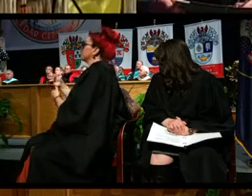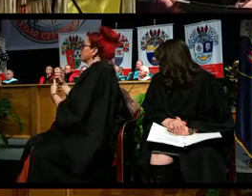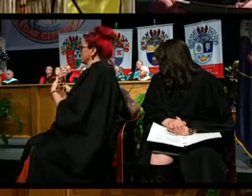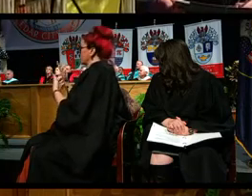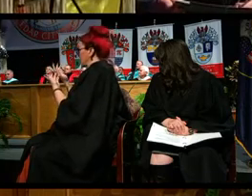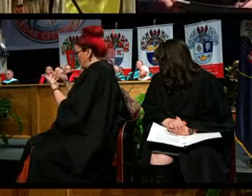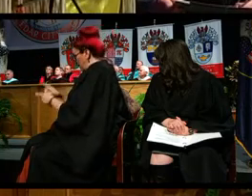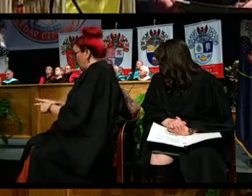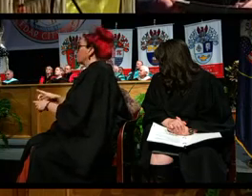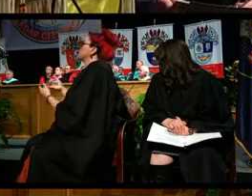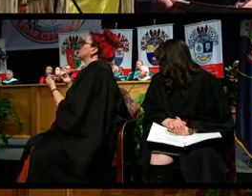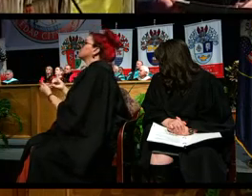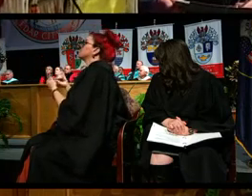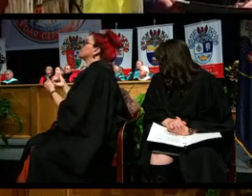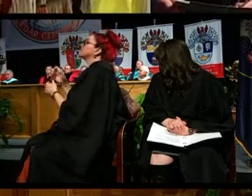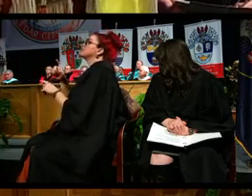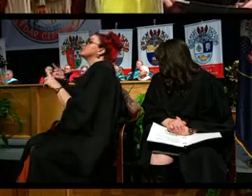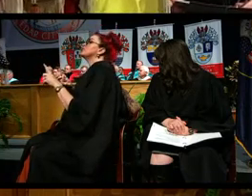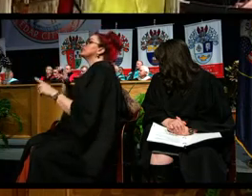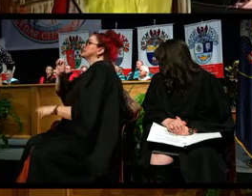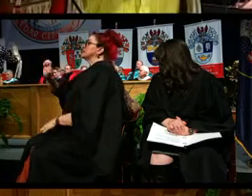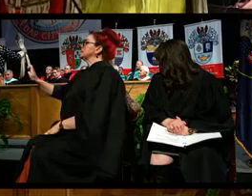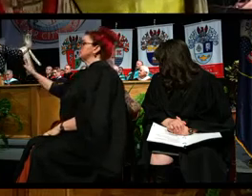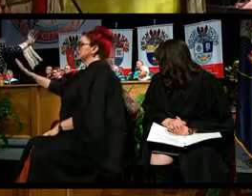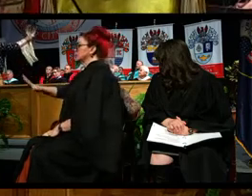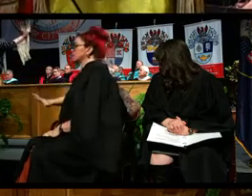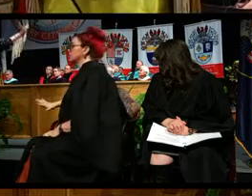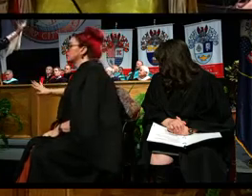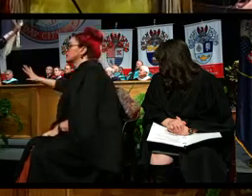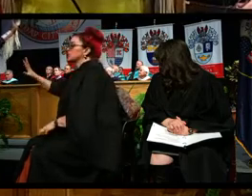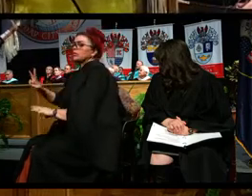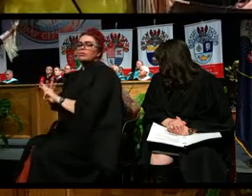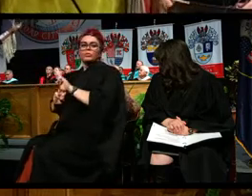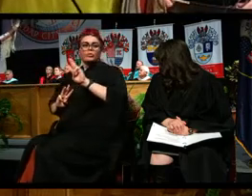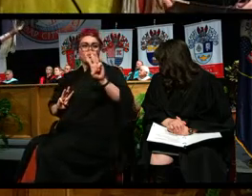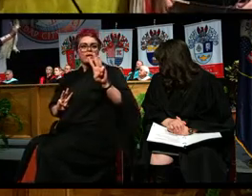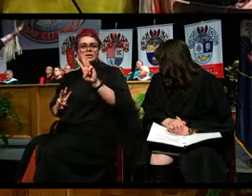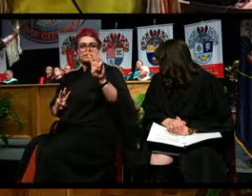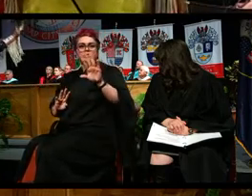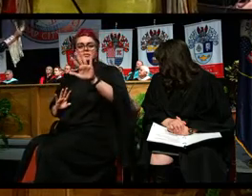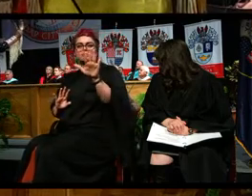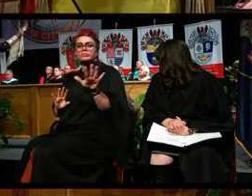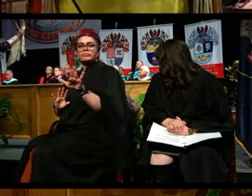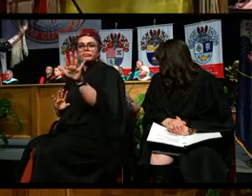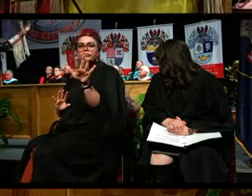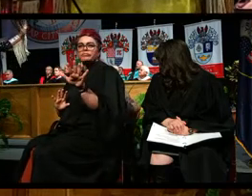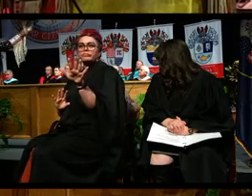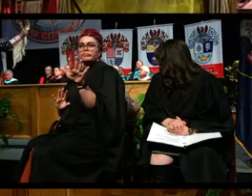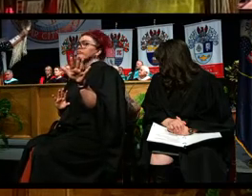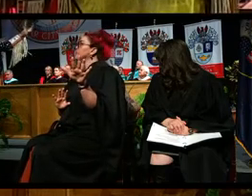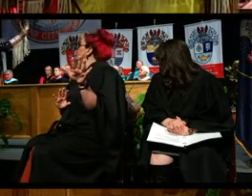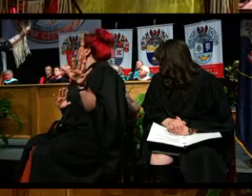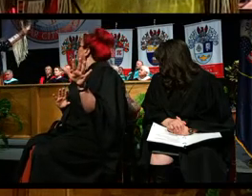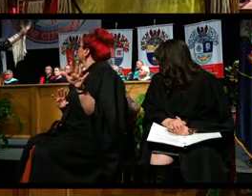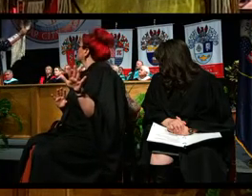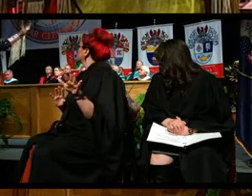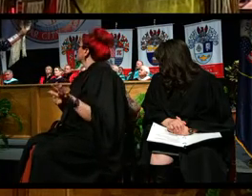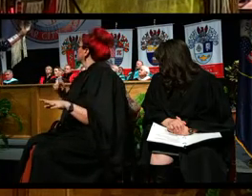Bless her with everything good from the east, everything from the west, Creator. Bless her.